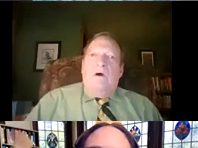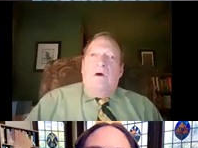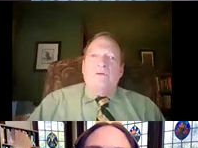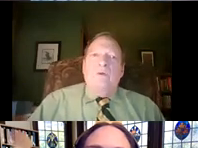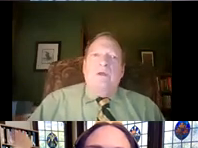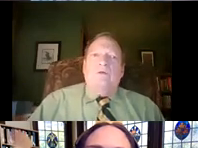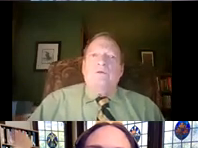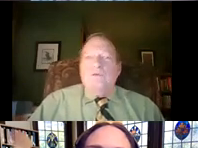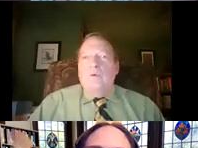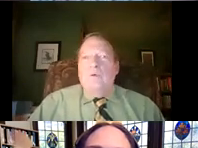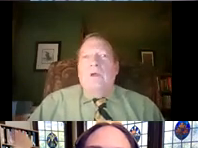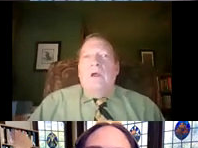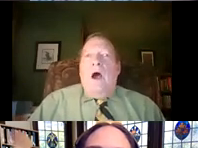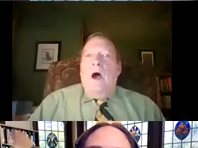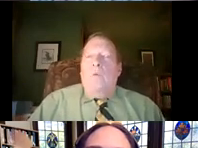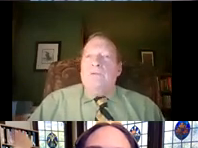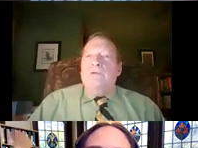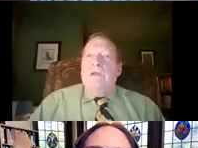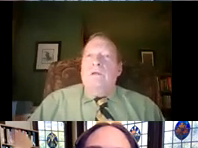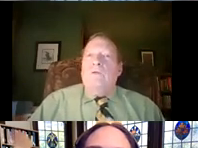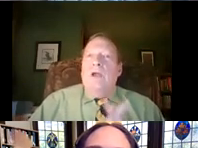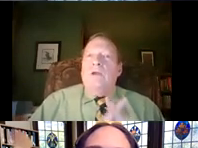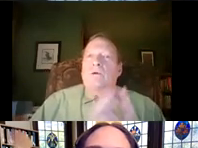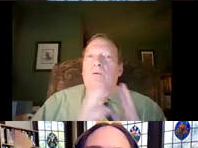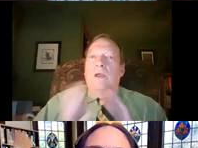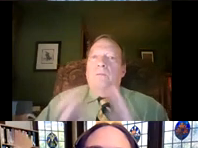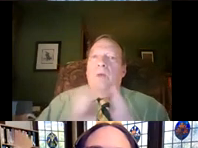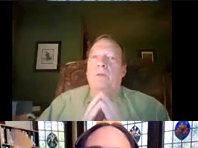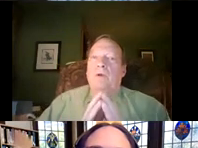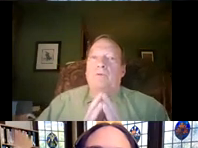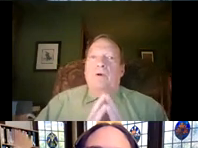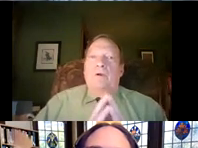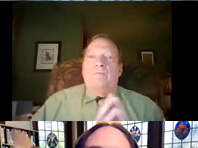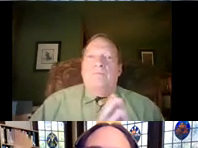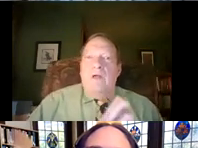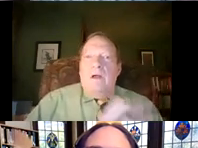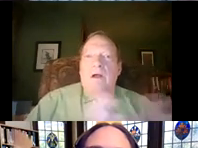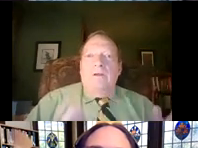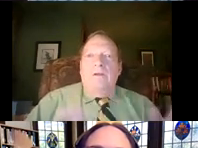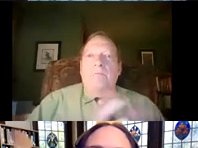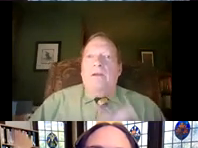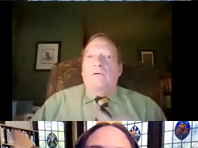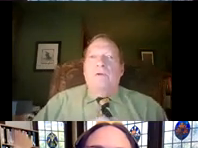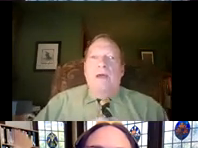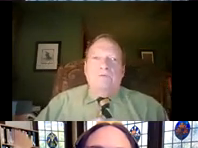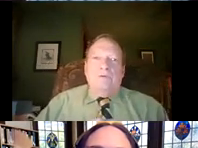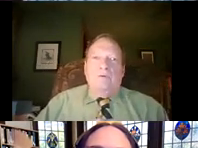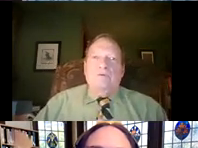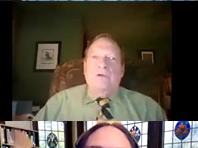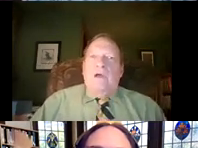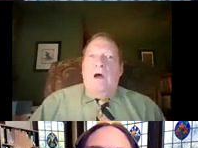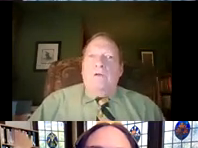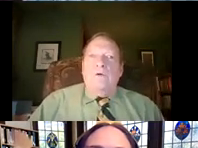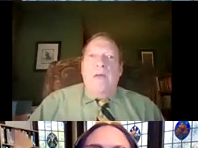although really his only interest in SUNY was in trying to create a public alternative in medical and health